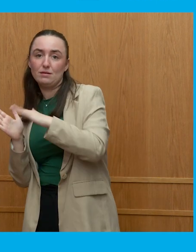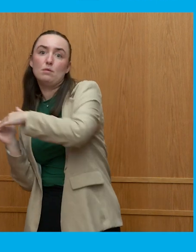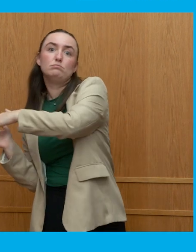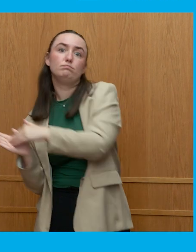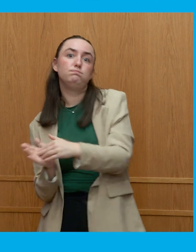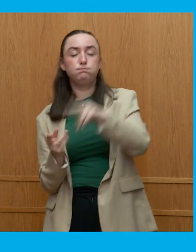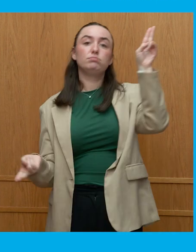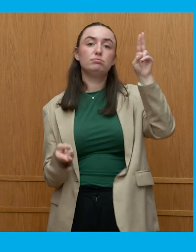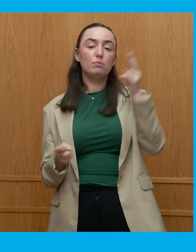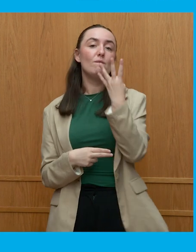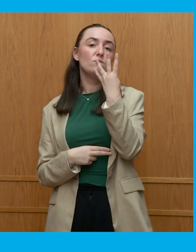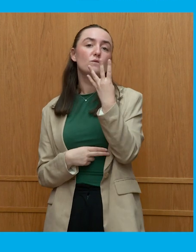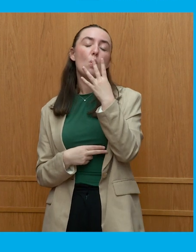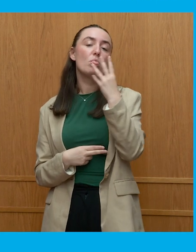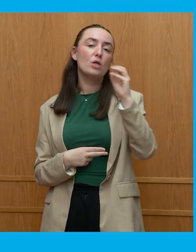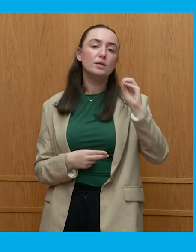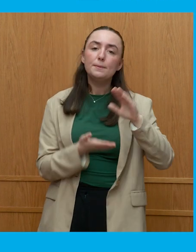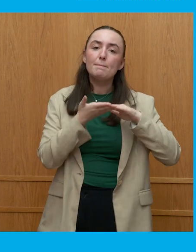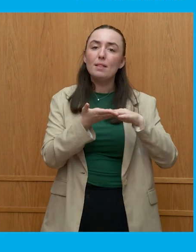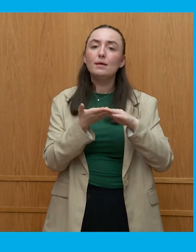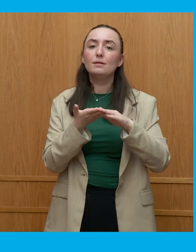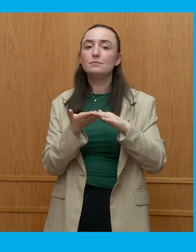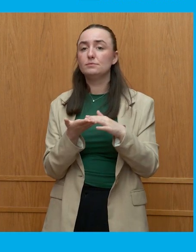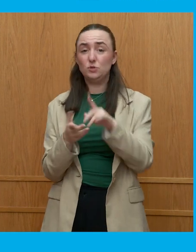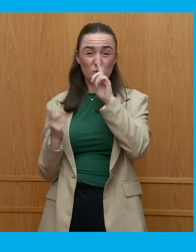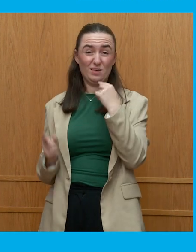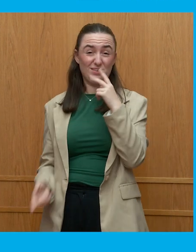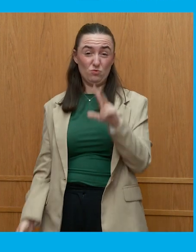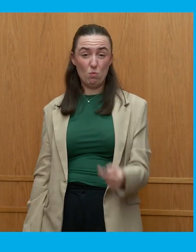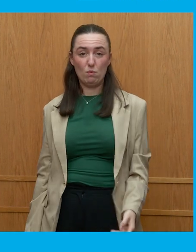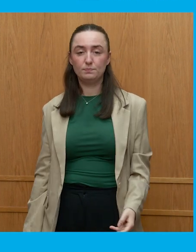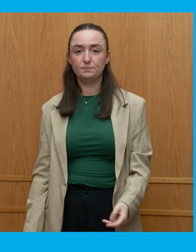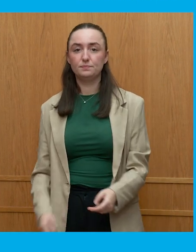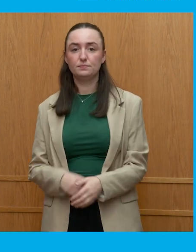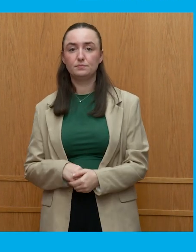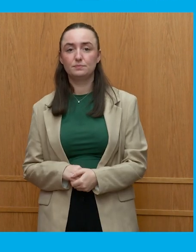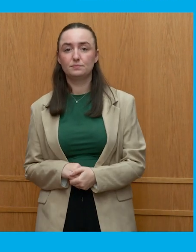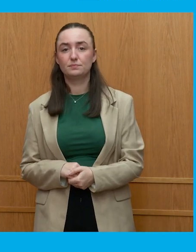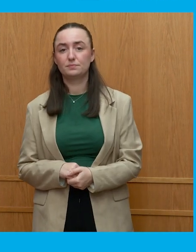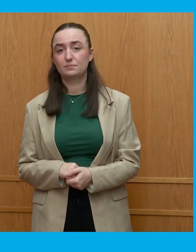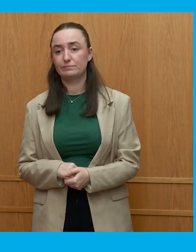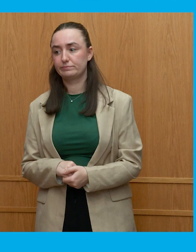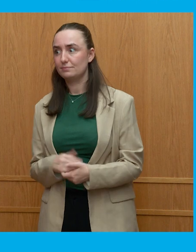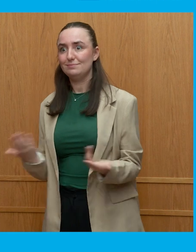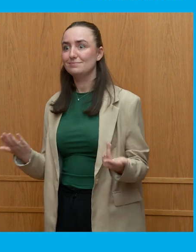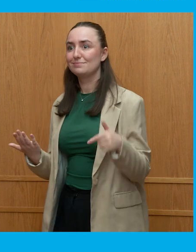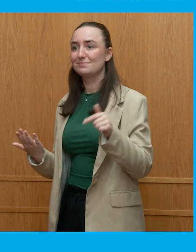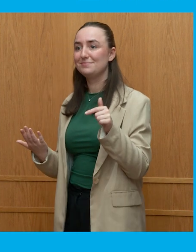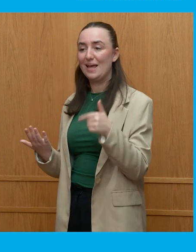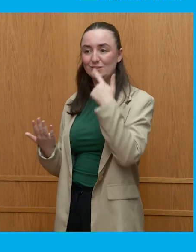of it. And in many ways, these are the things they can evaluate. This they cannot